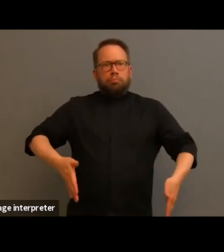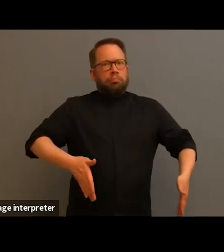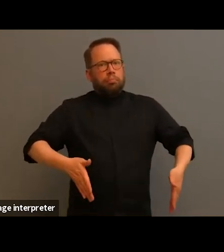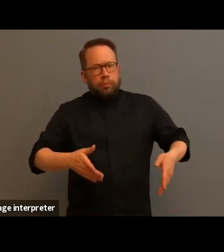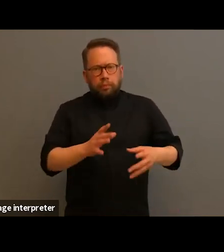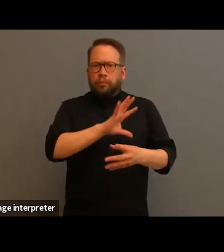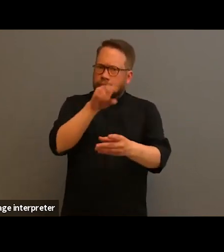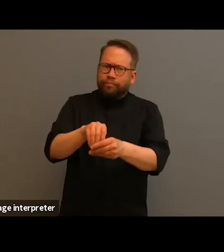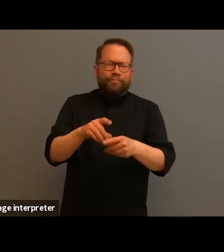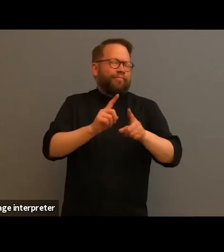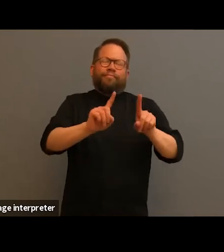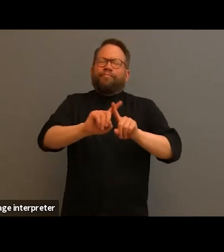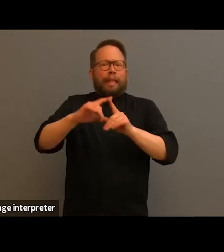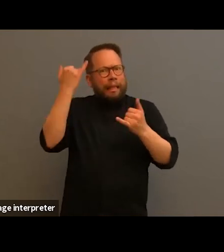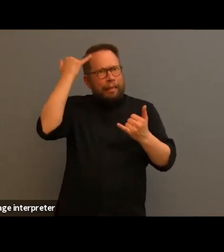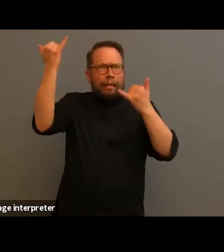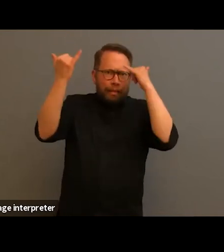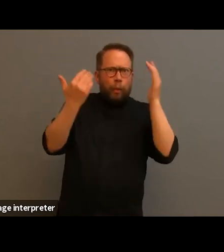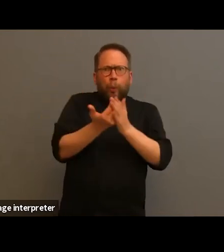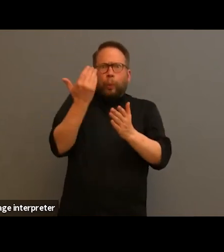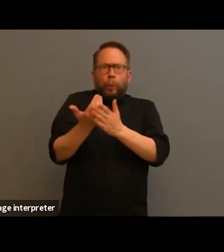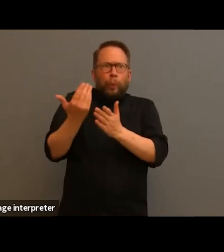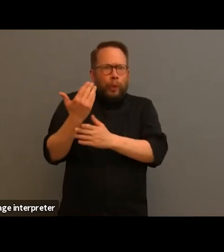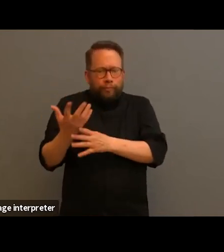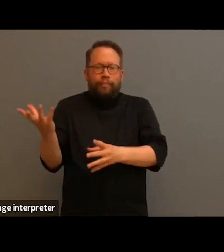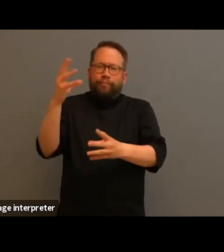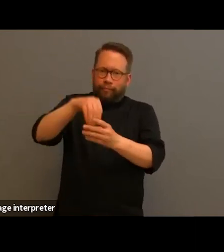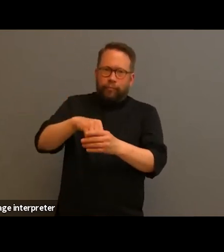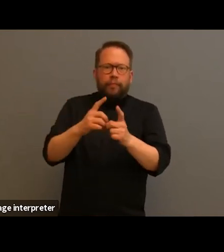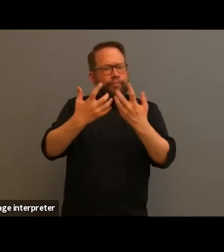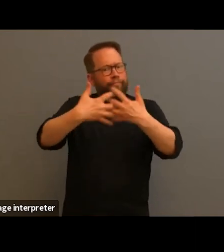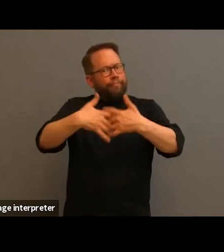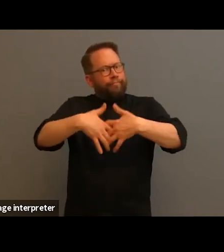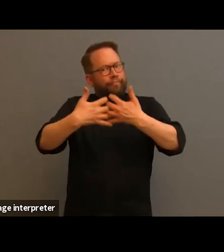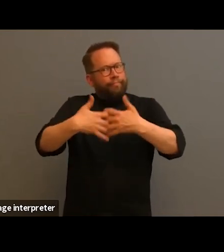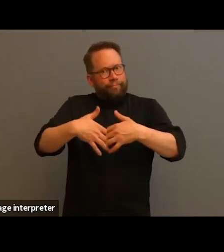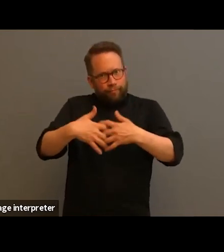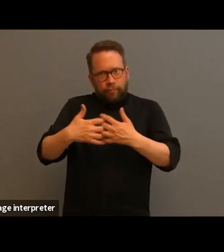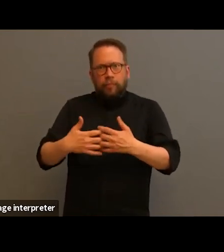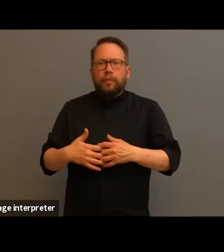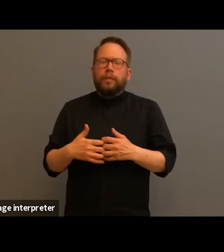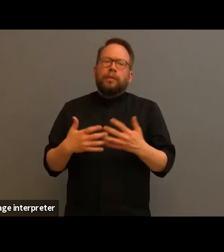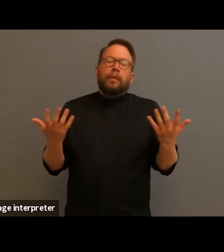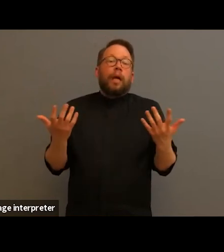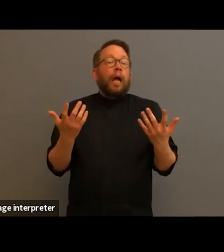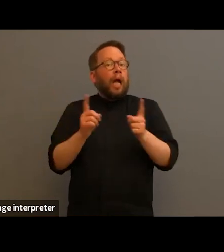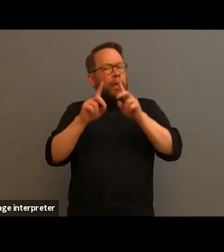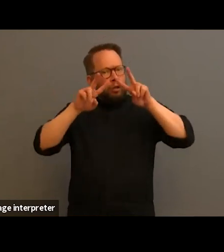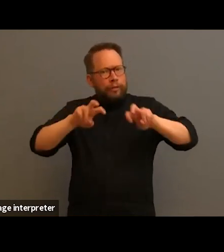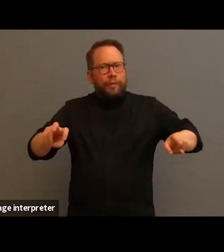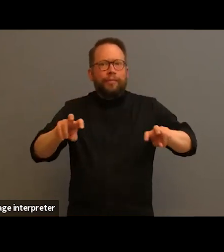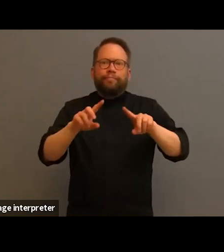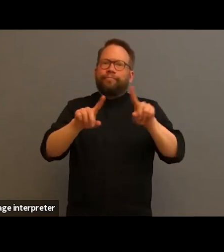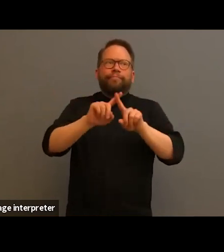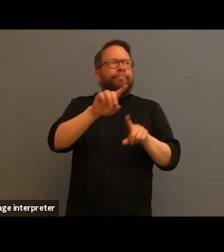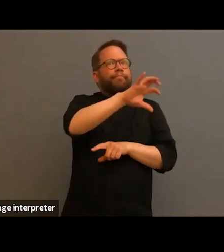Our partnership with the Research Institute and our common project on inclusive technology and universal